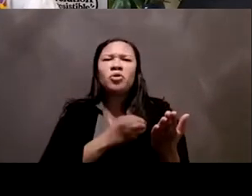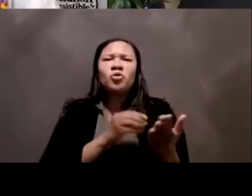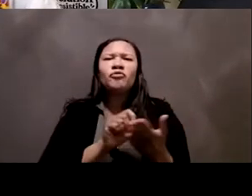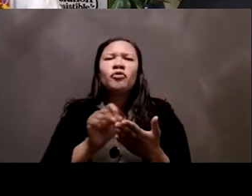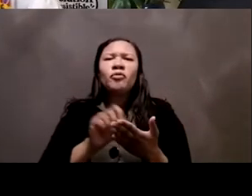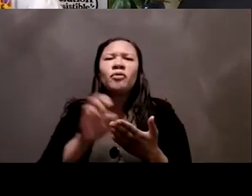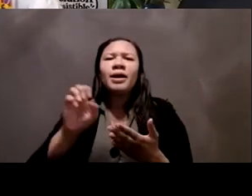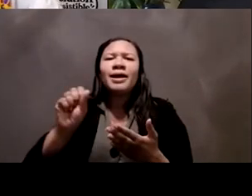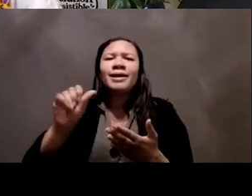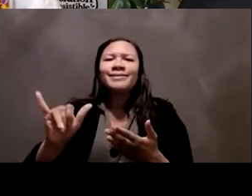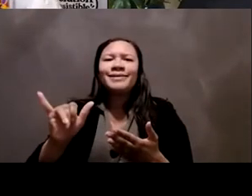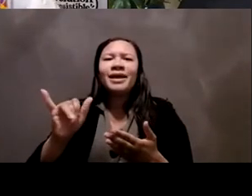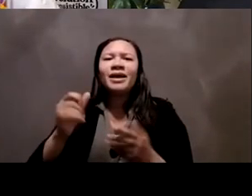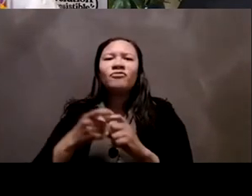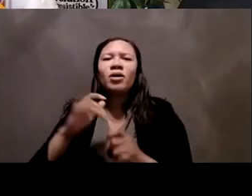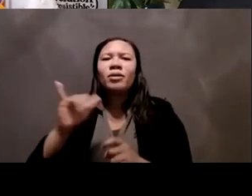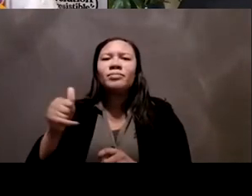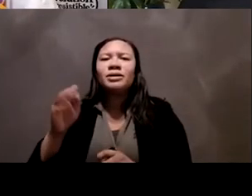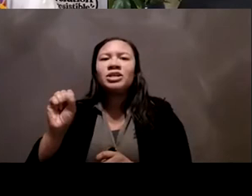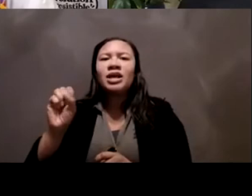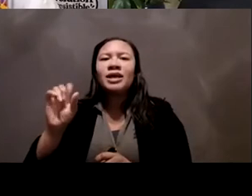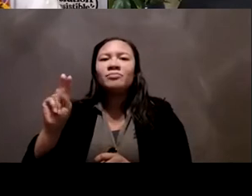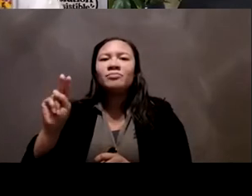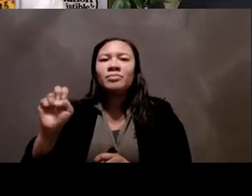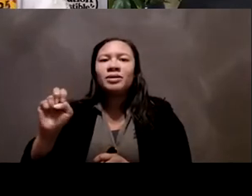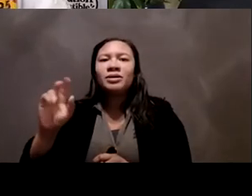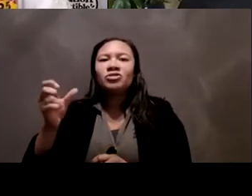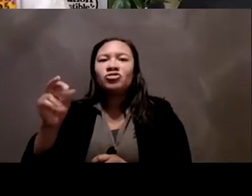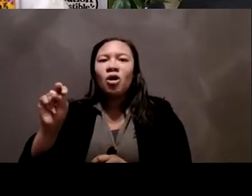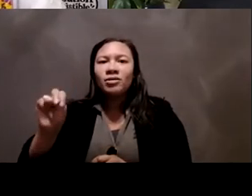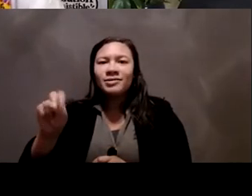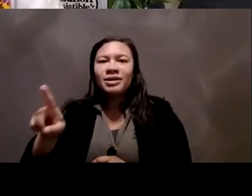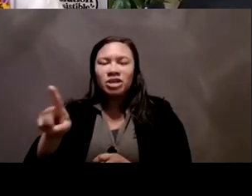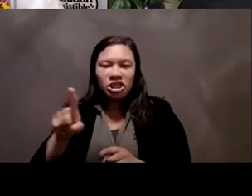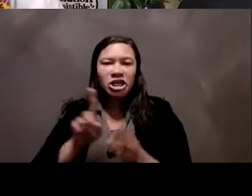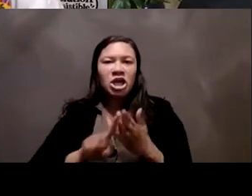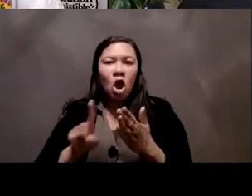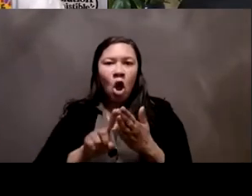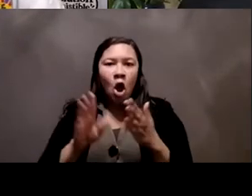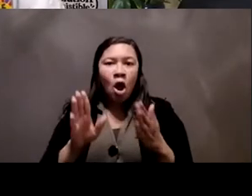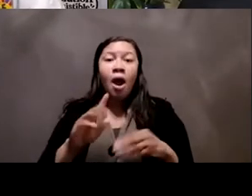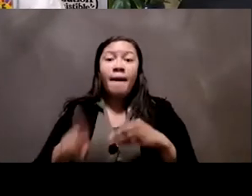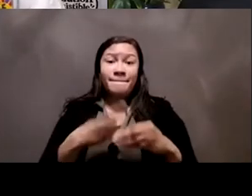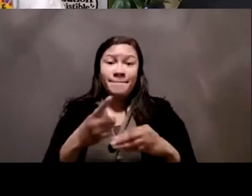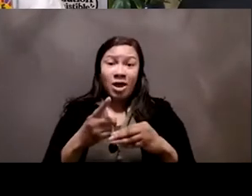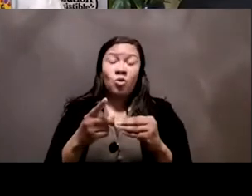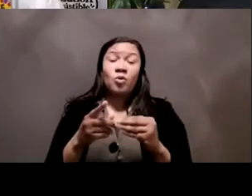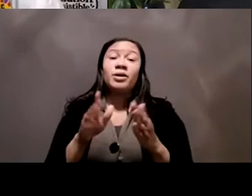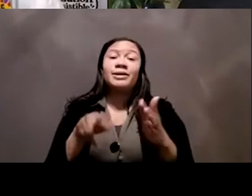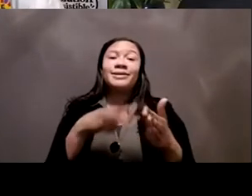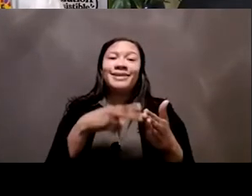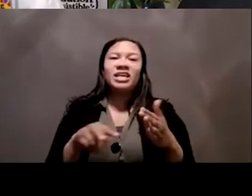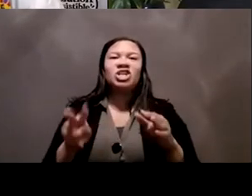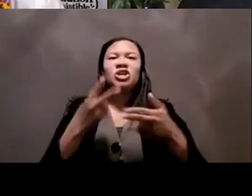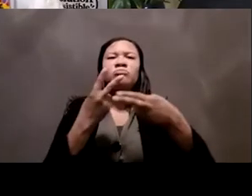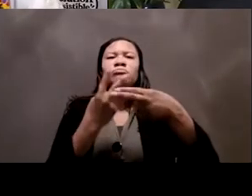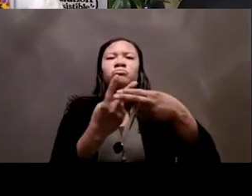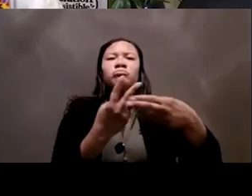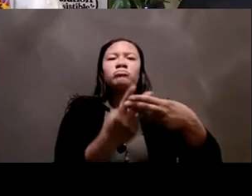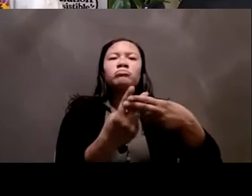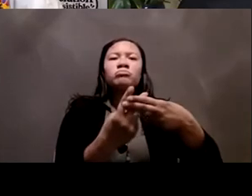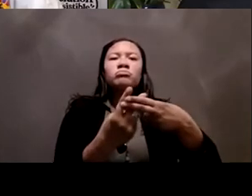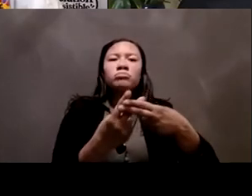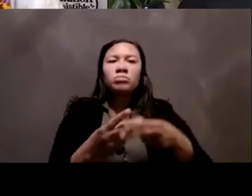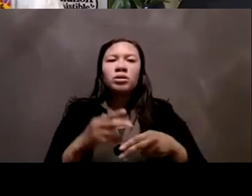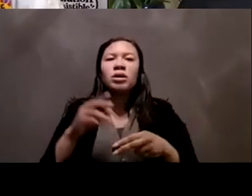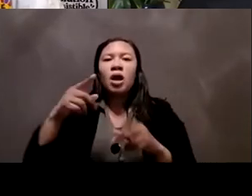who is a scholar of dance and a dancer, and wrote about the hashtag optimistic challenge that went viral. And